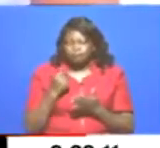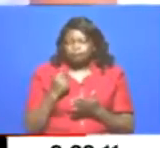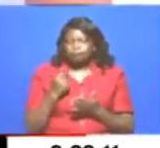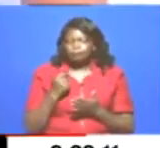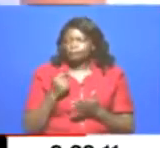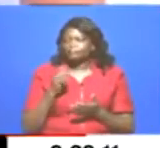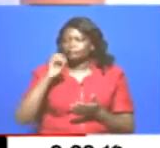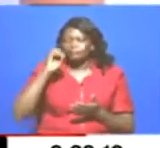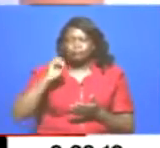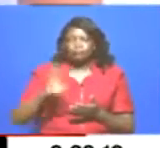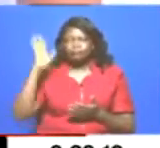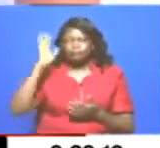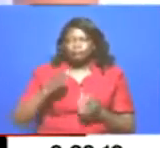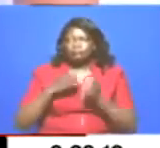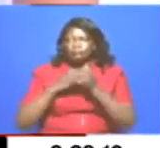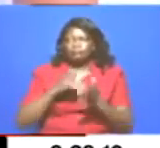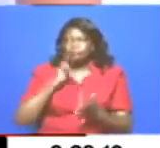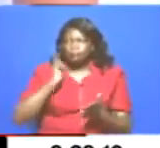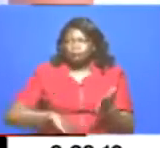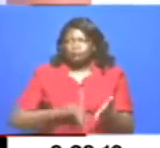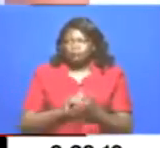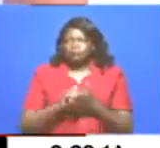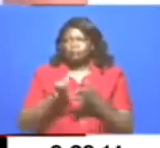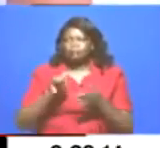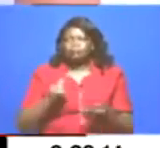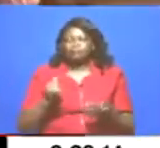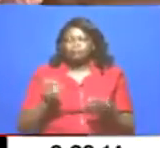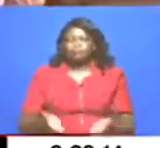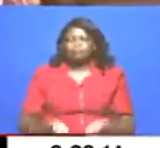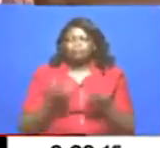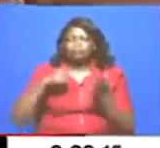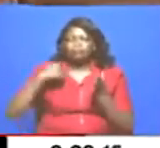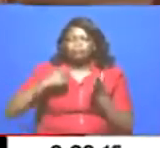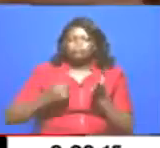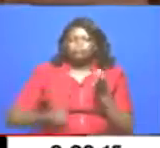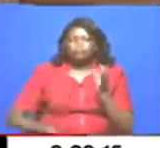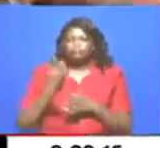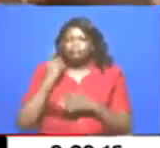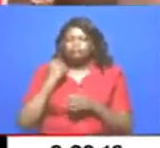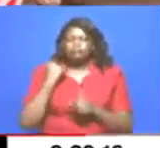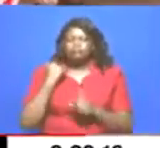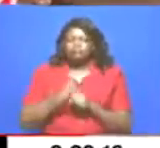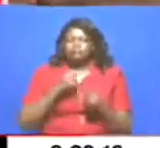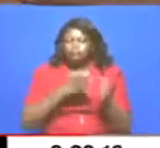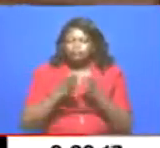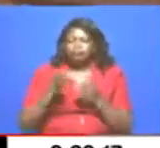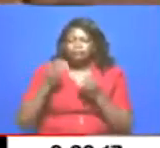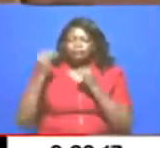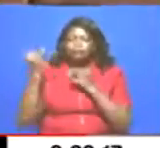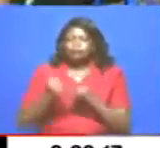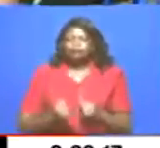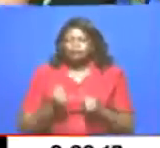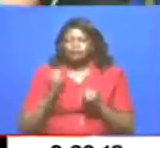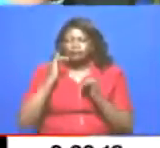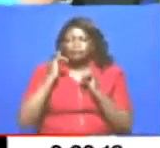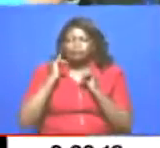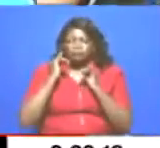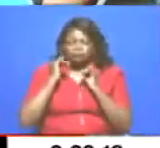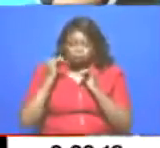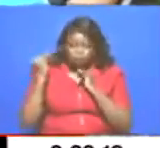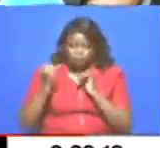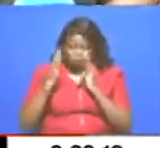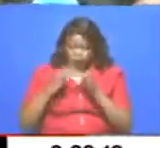The leaders said they will revive industries to create employment opportunities, introduce new models of farming to add value to their cash